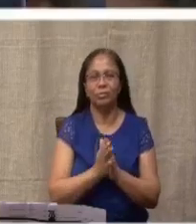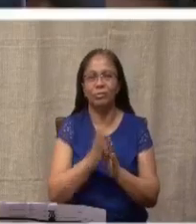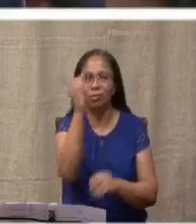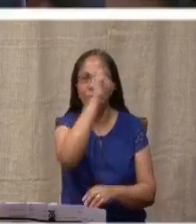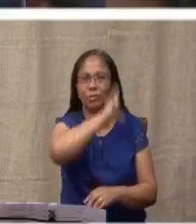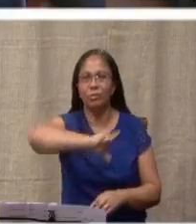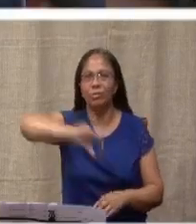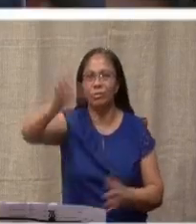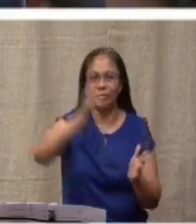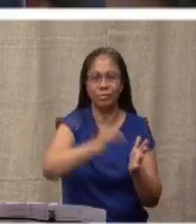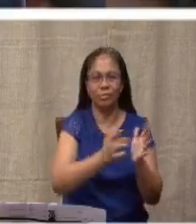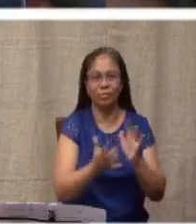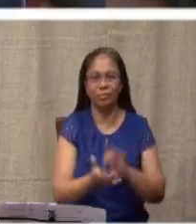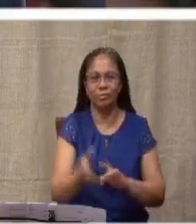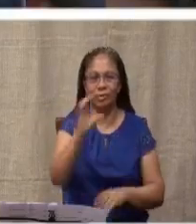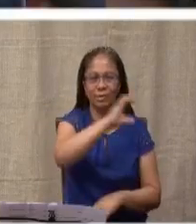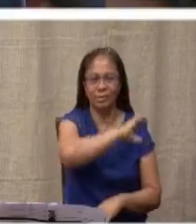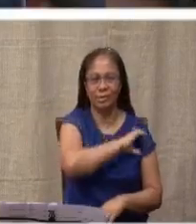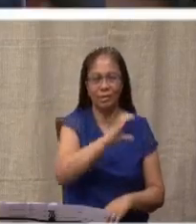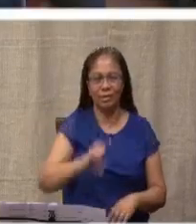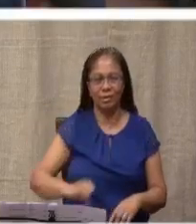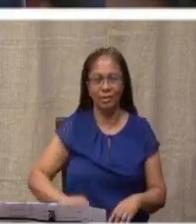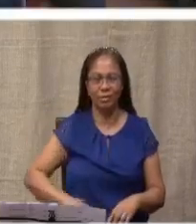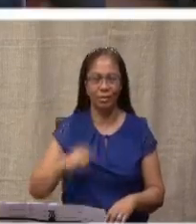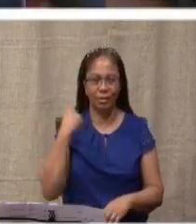jesus christ